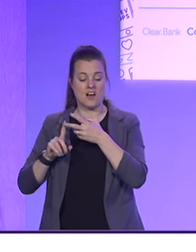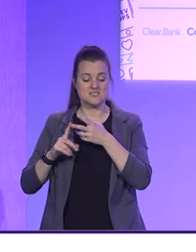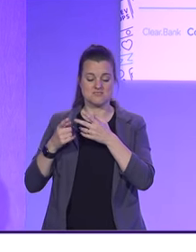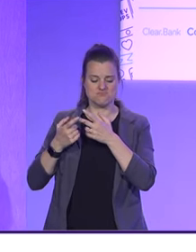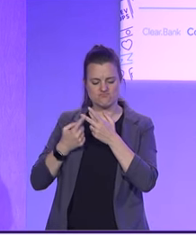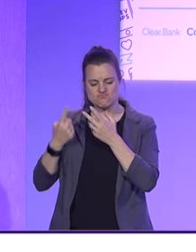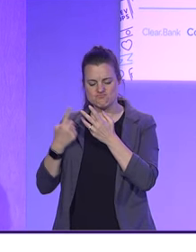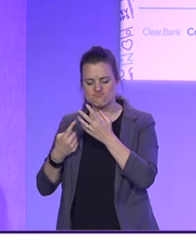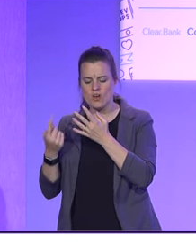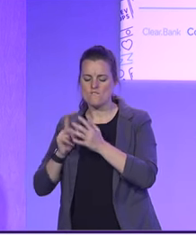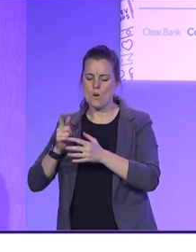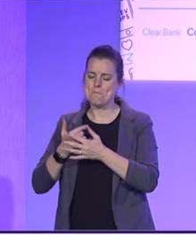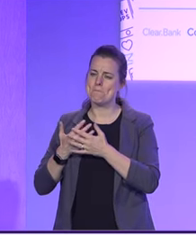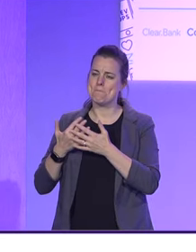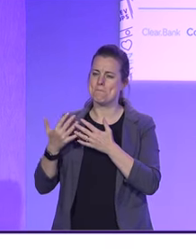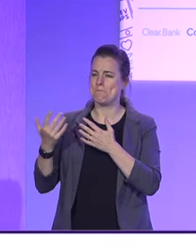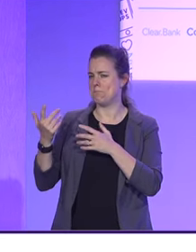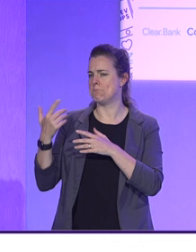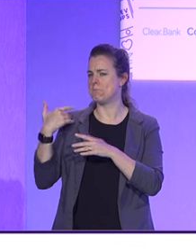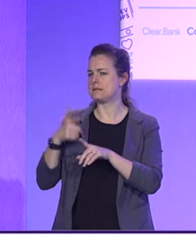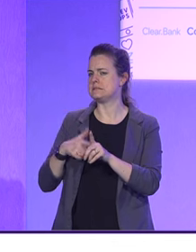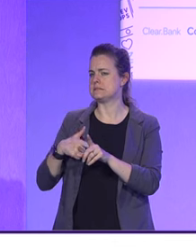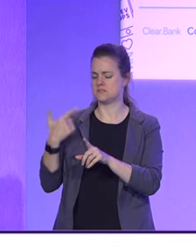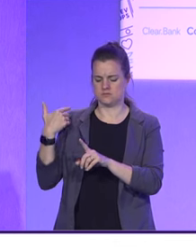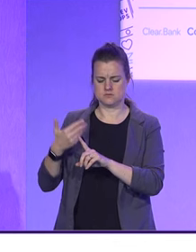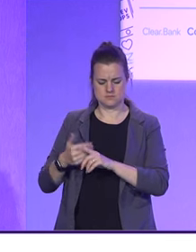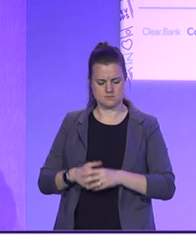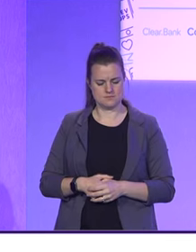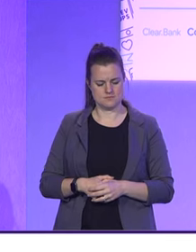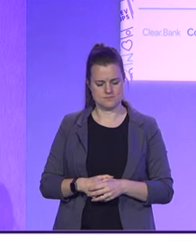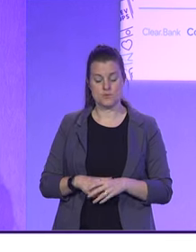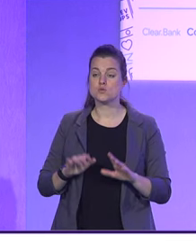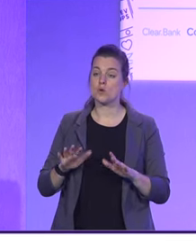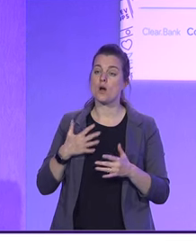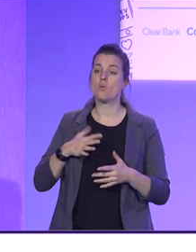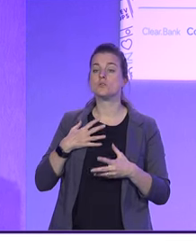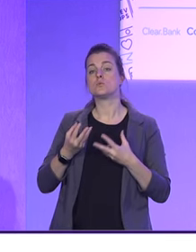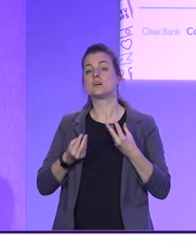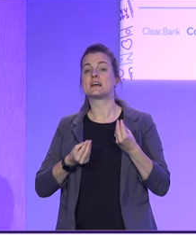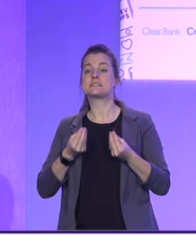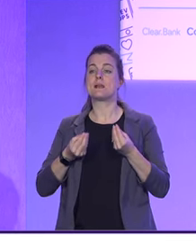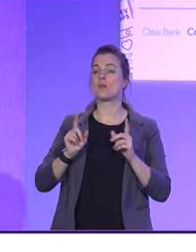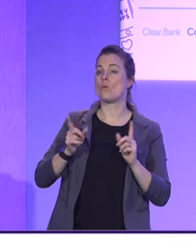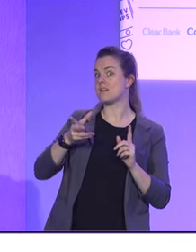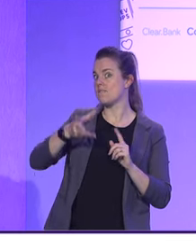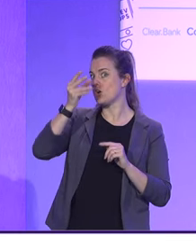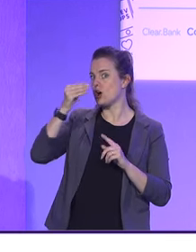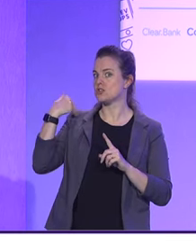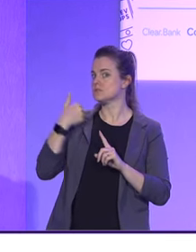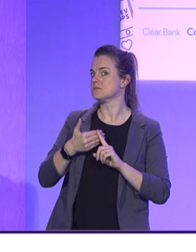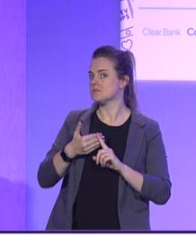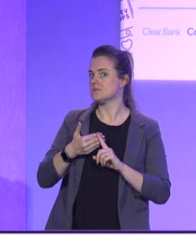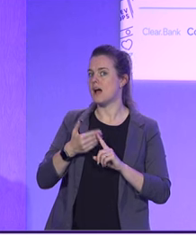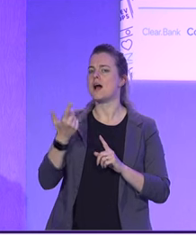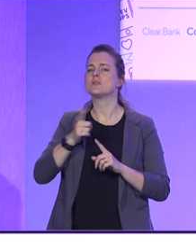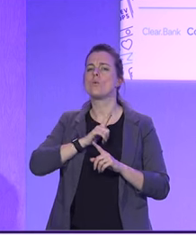many pretty cool tools. So I'm gonna explain you a little bit what I learned and why